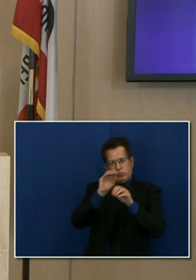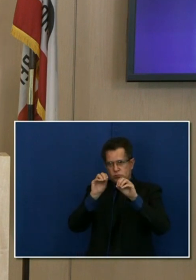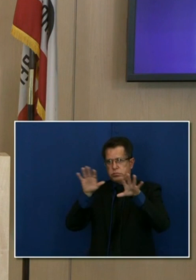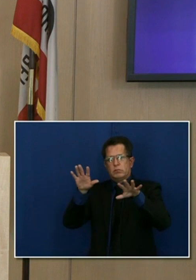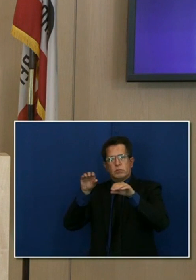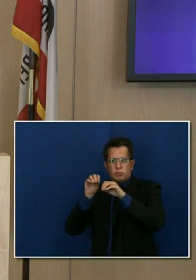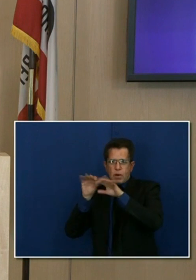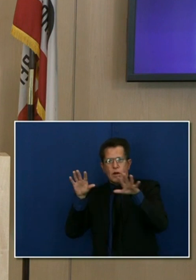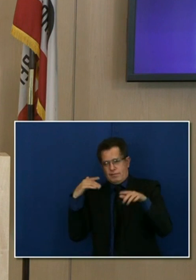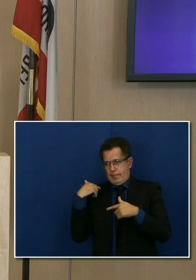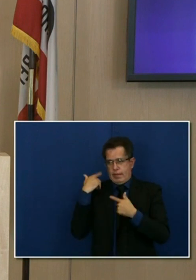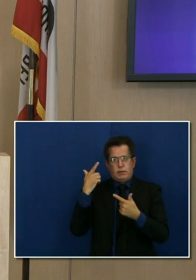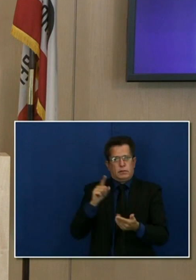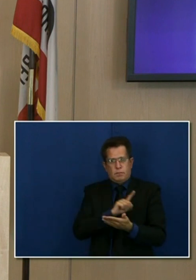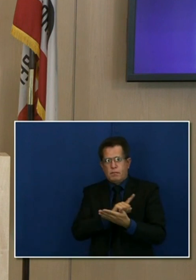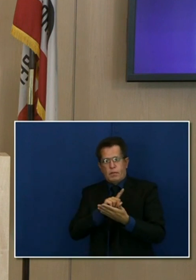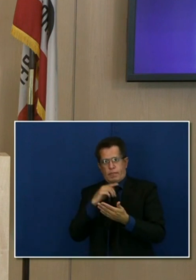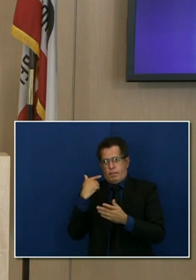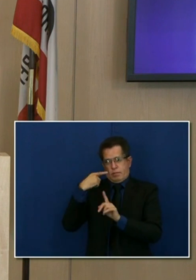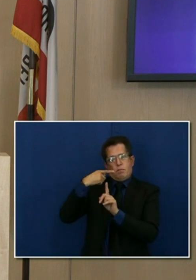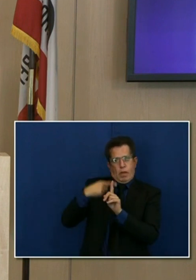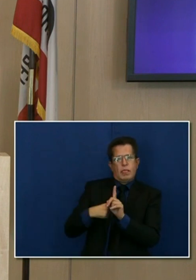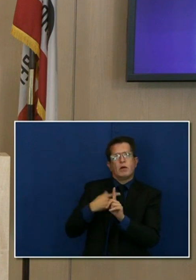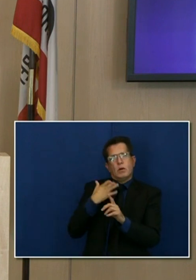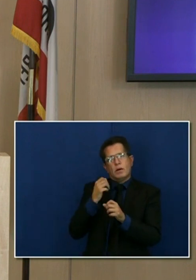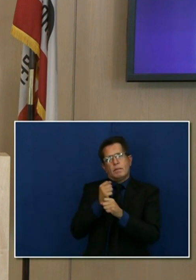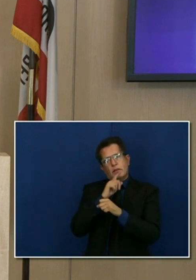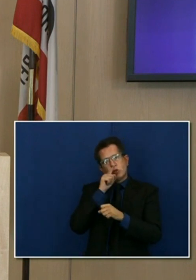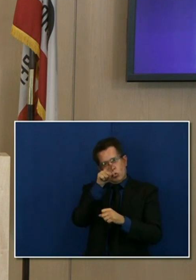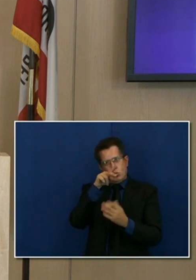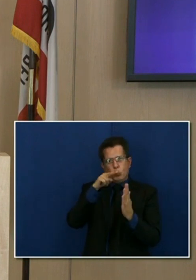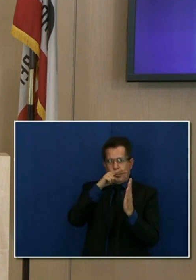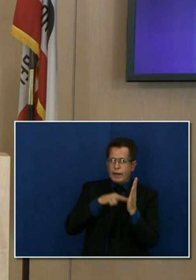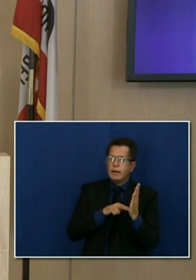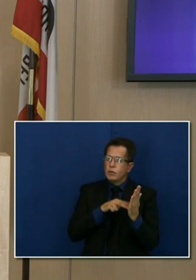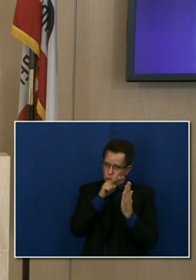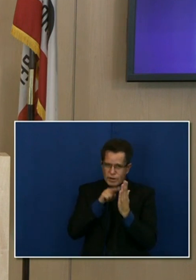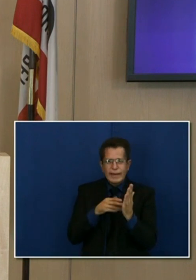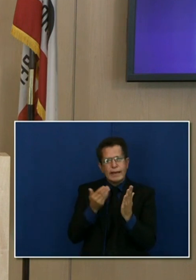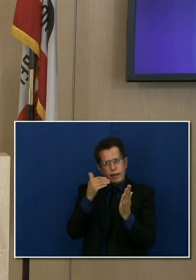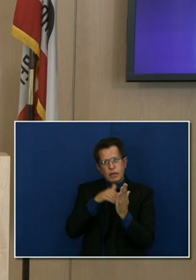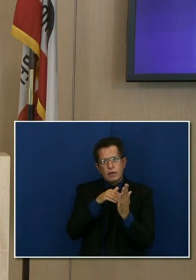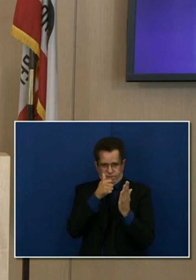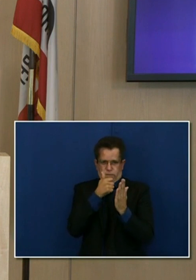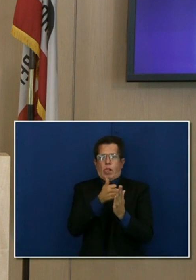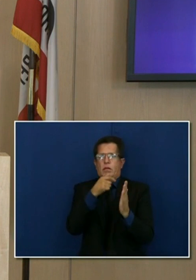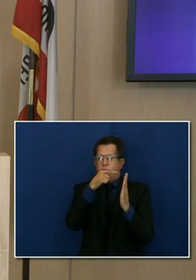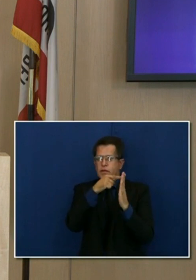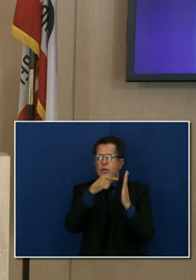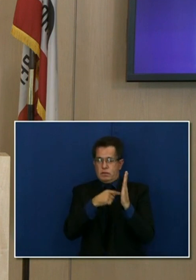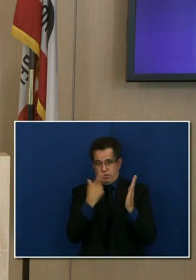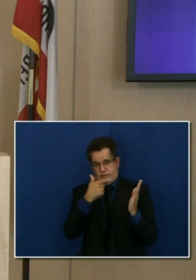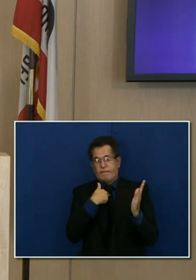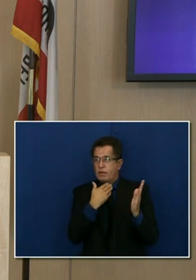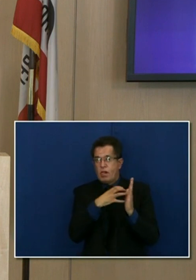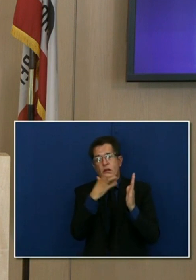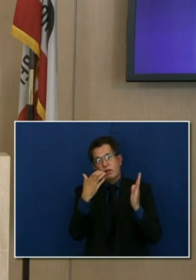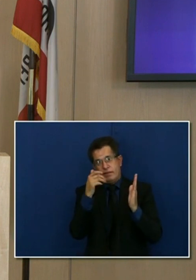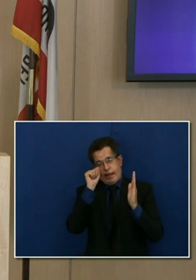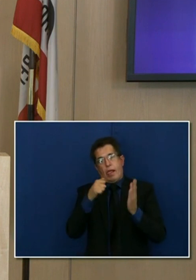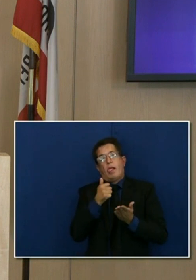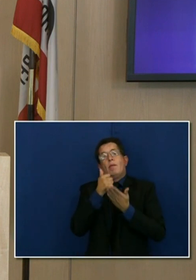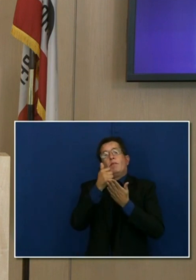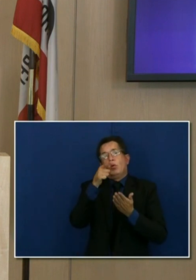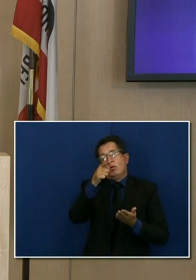in previous months, but we want to make sure that people revisit this, because it has great information to